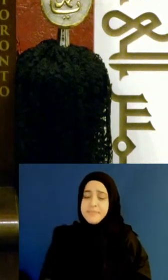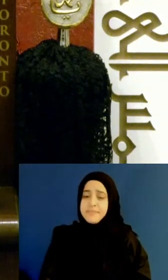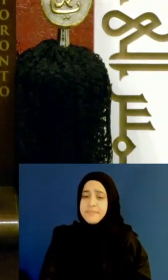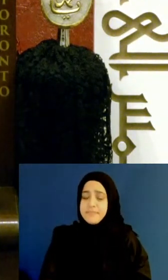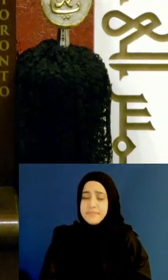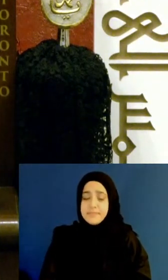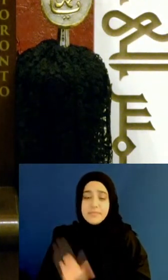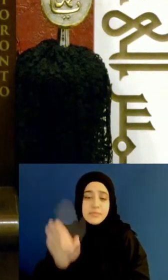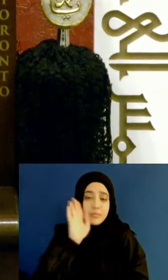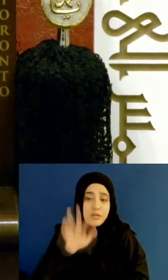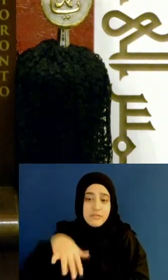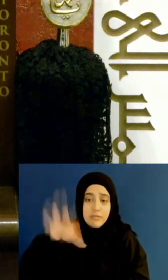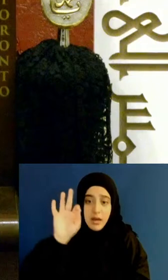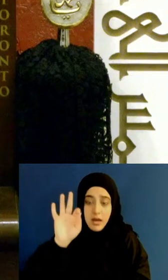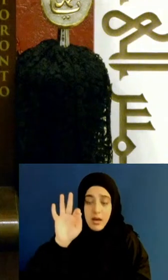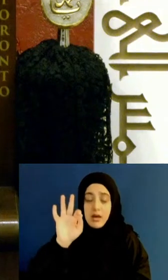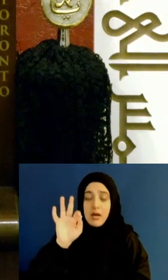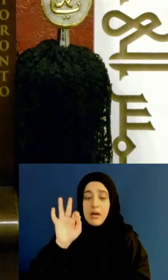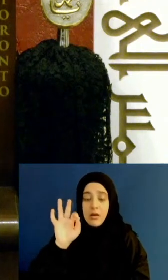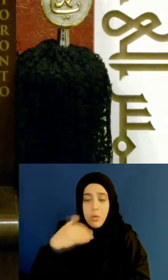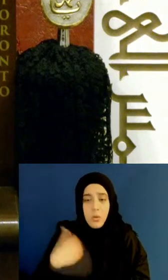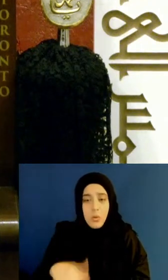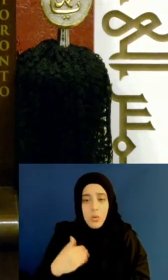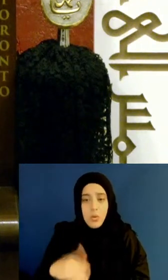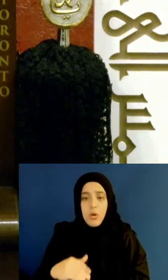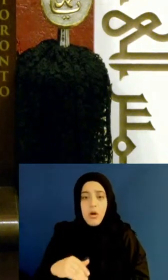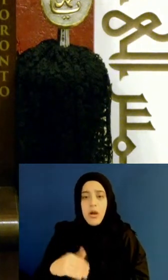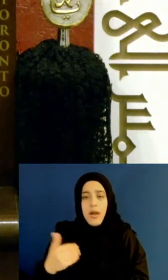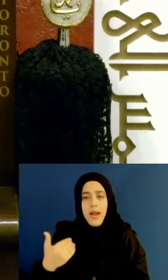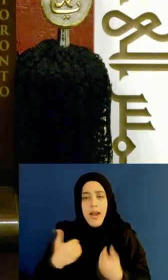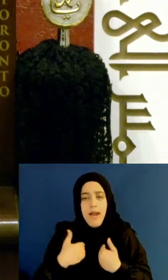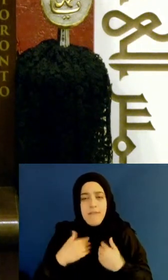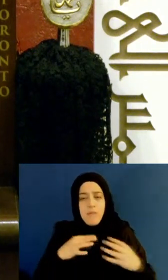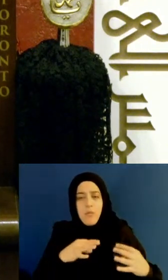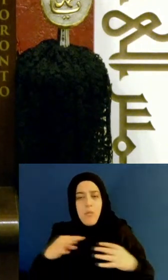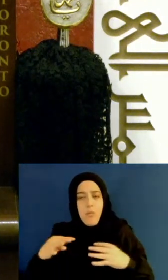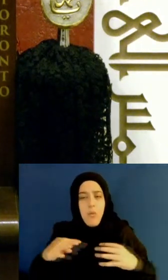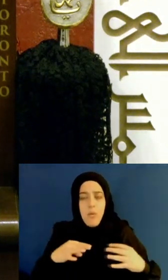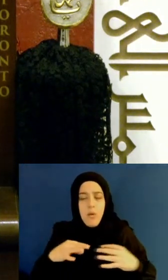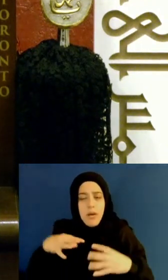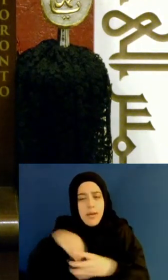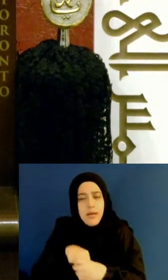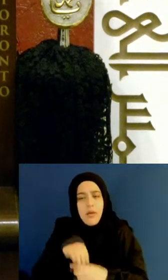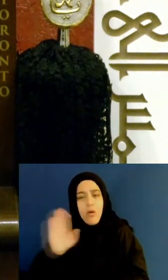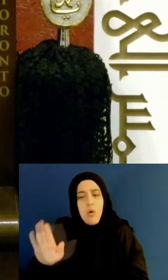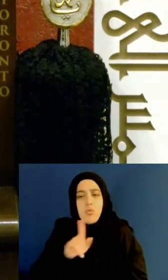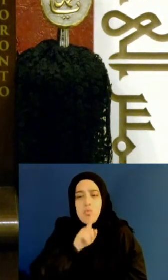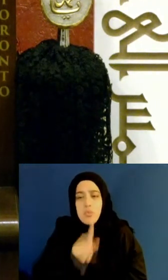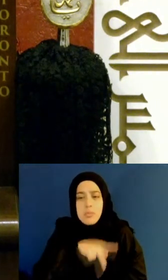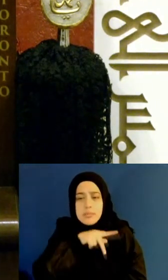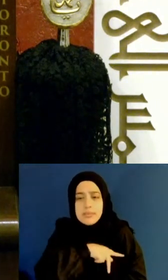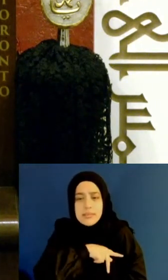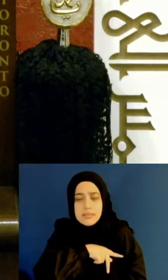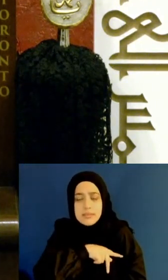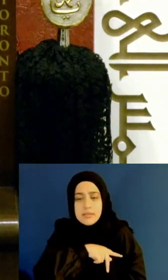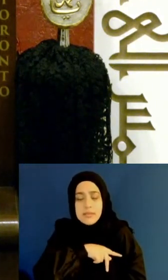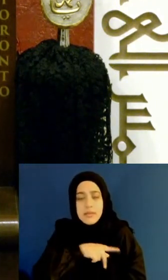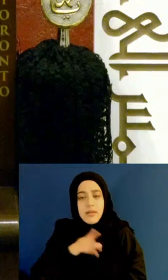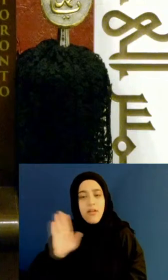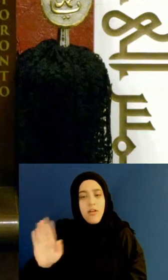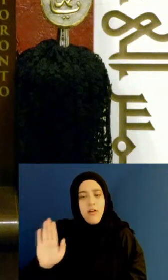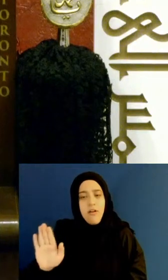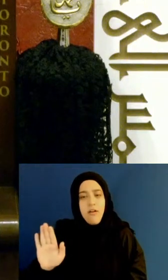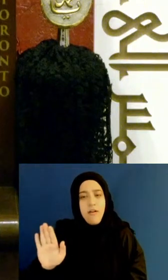the true personality of Rasulullah. He has been subject to character assassination